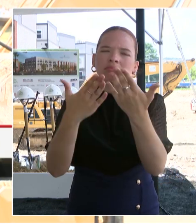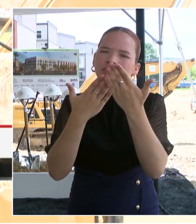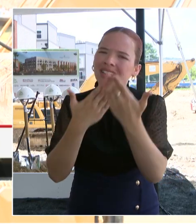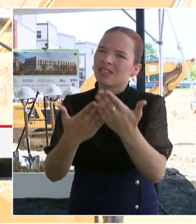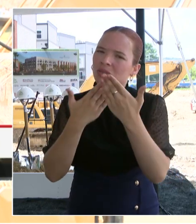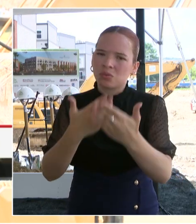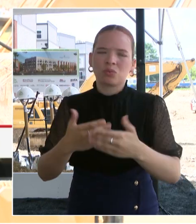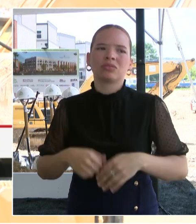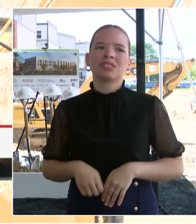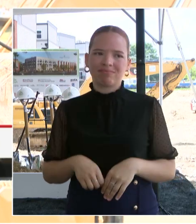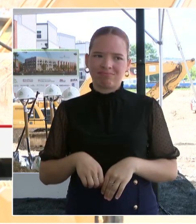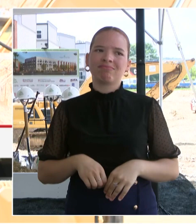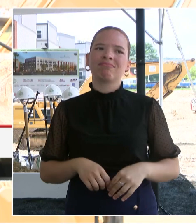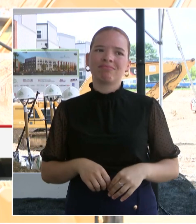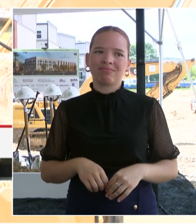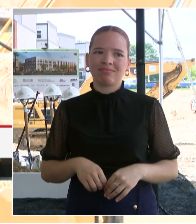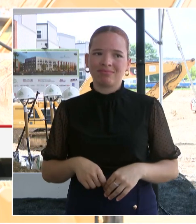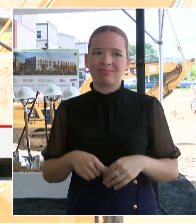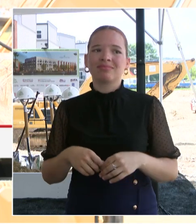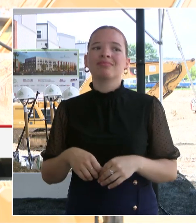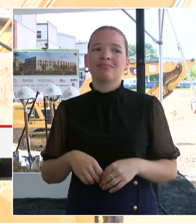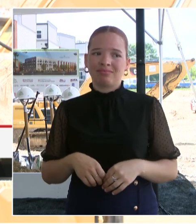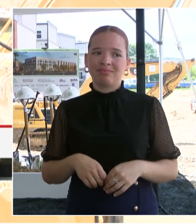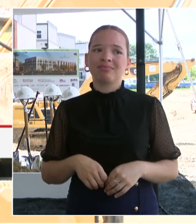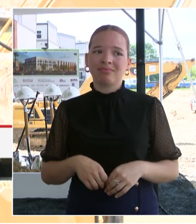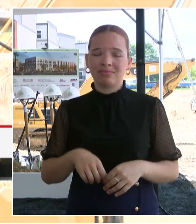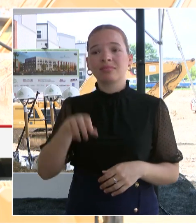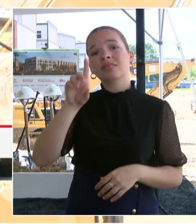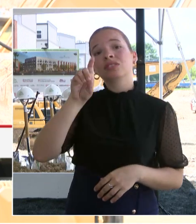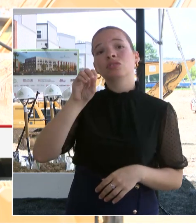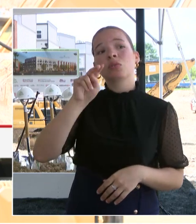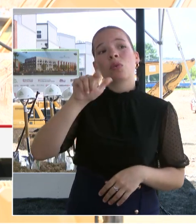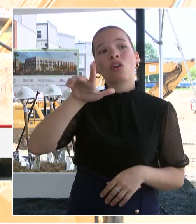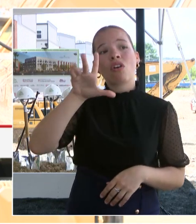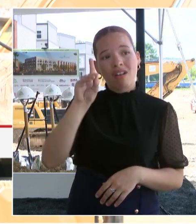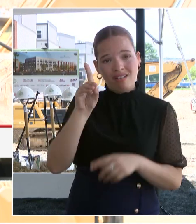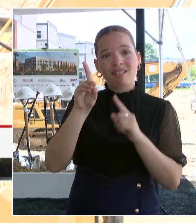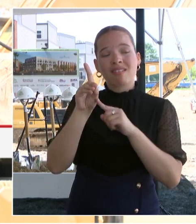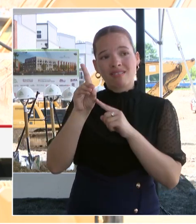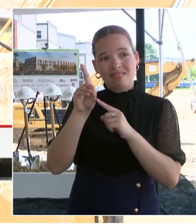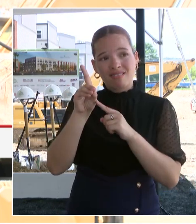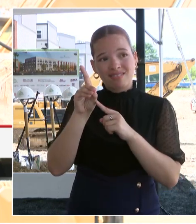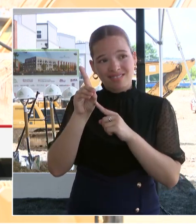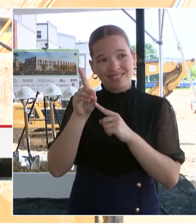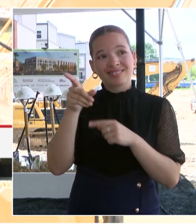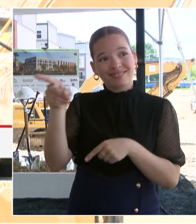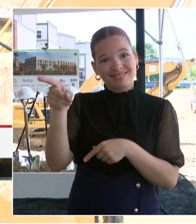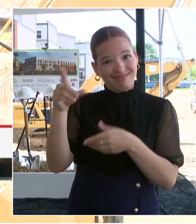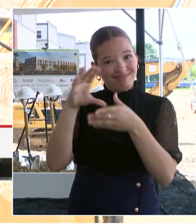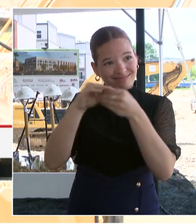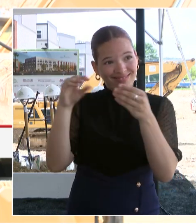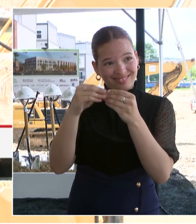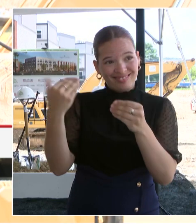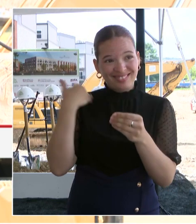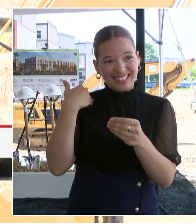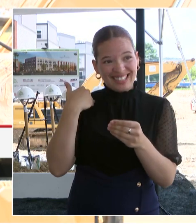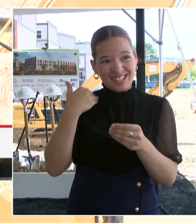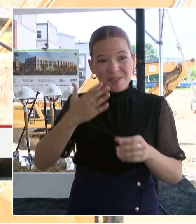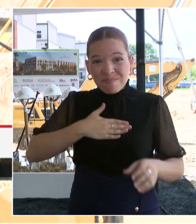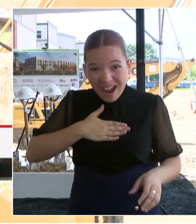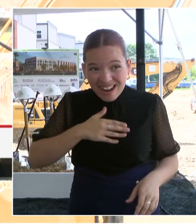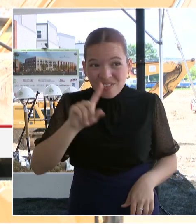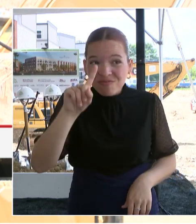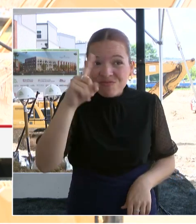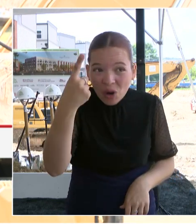didn't mention that he was my first boss at APA when I joined there 14 years ago, so thank you for all you taught me. And DCHFA